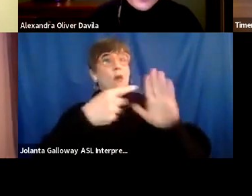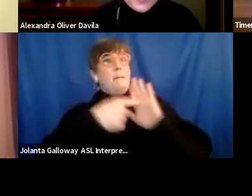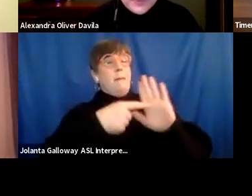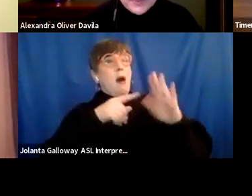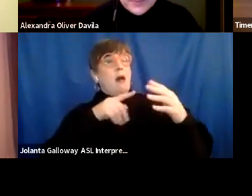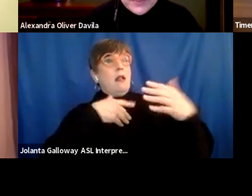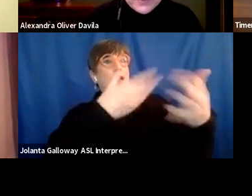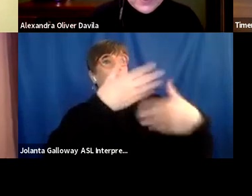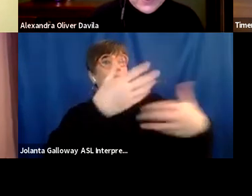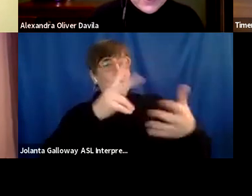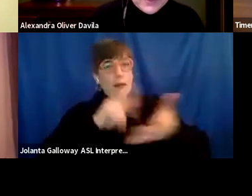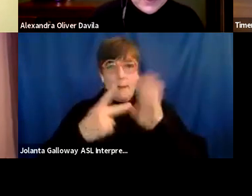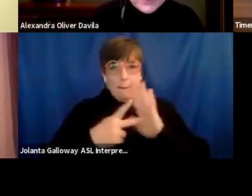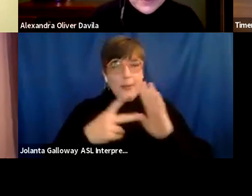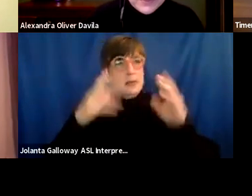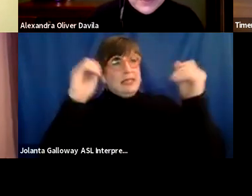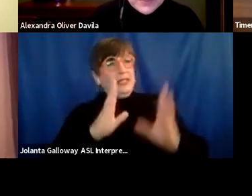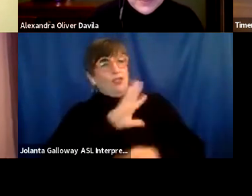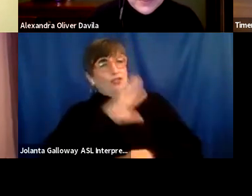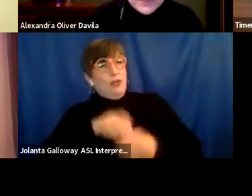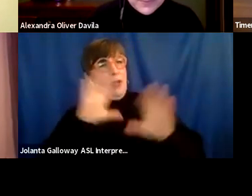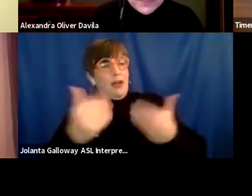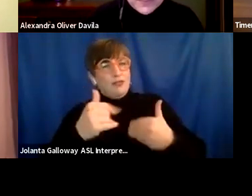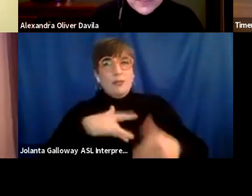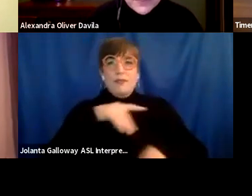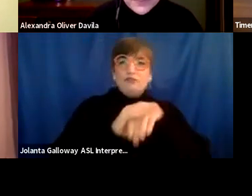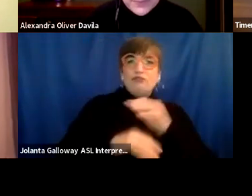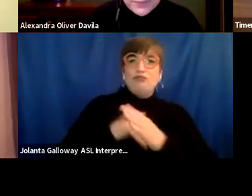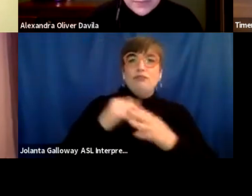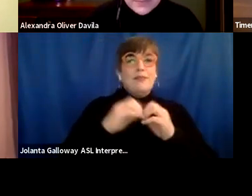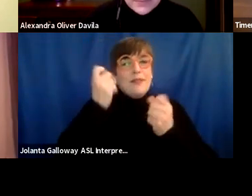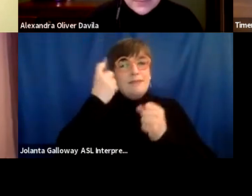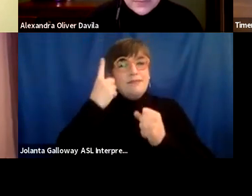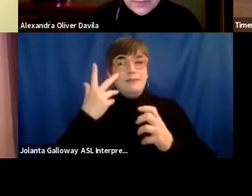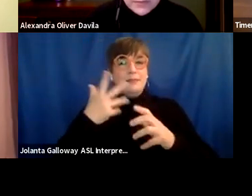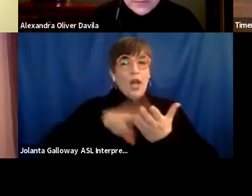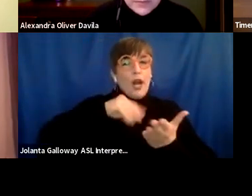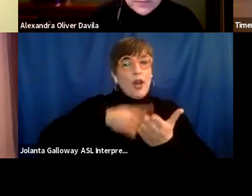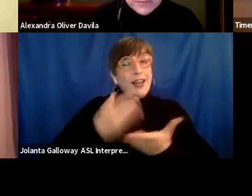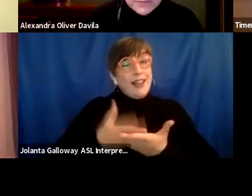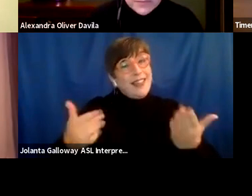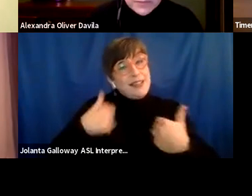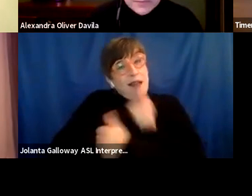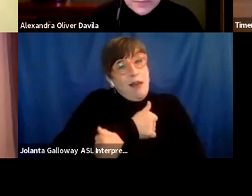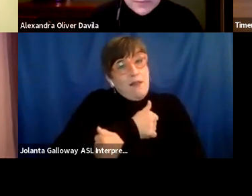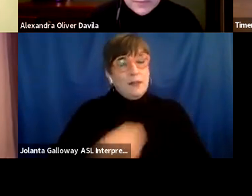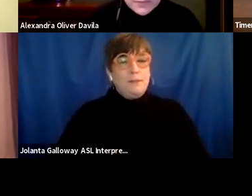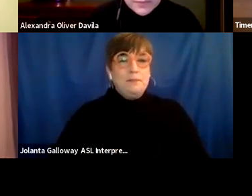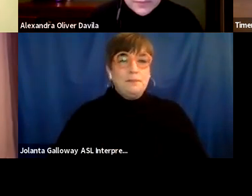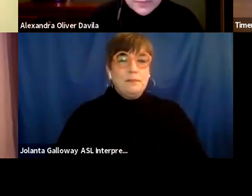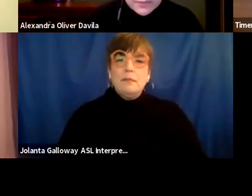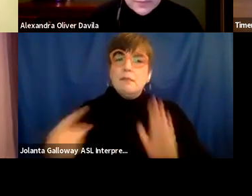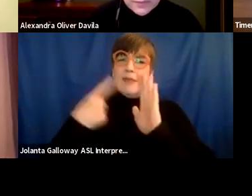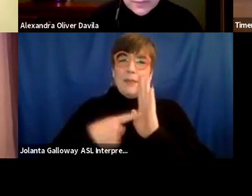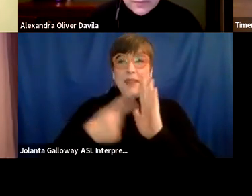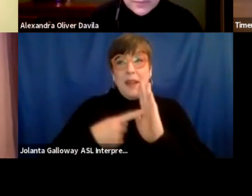classrooms can allow them to feel more comfortable and have a better understanding in learning the things they love. Sometimes they just